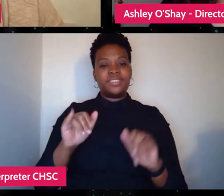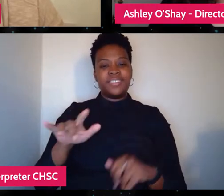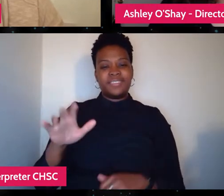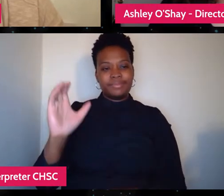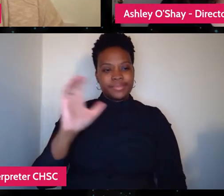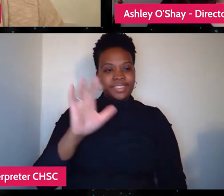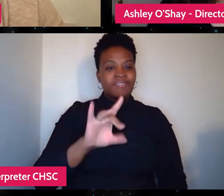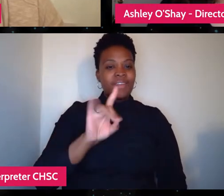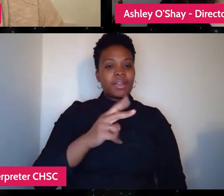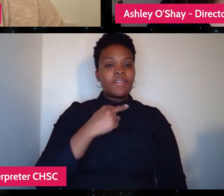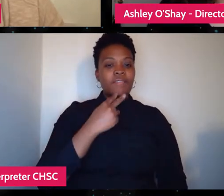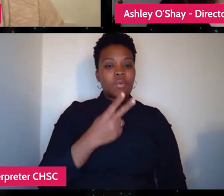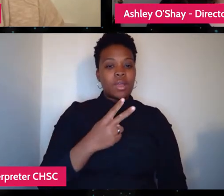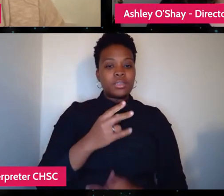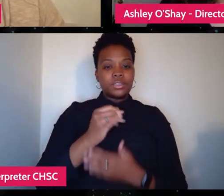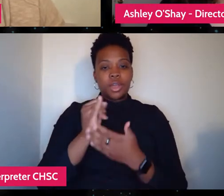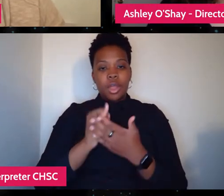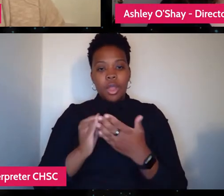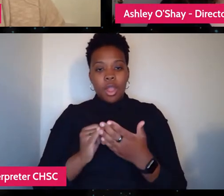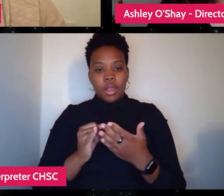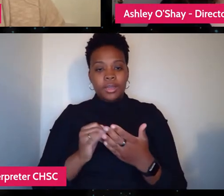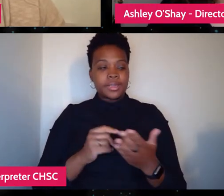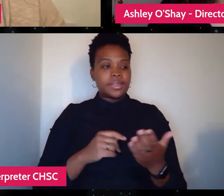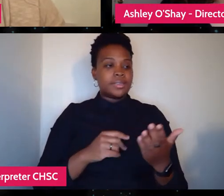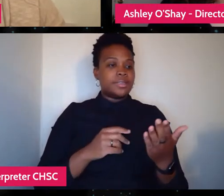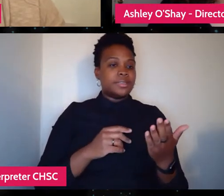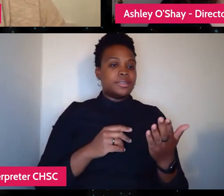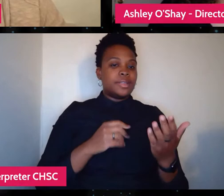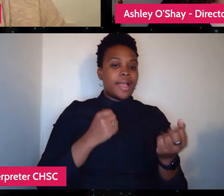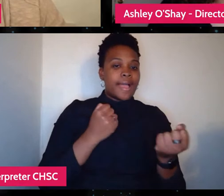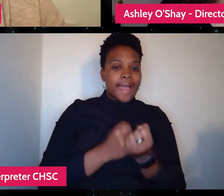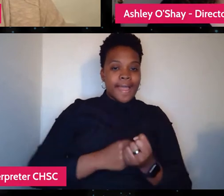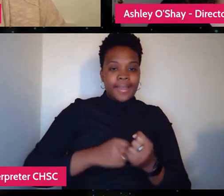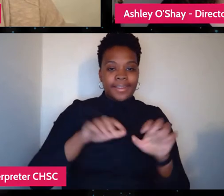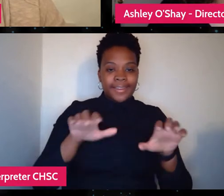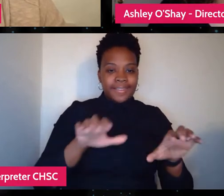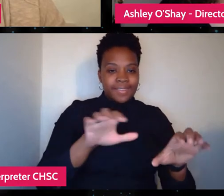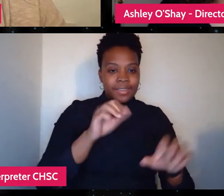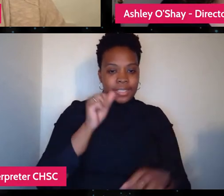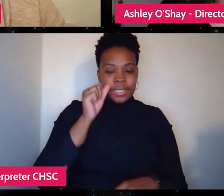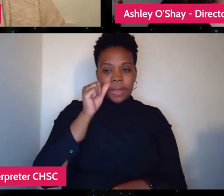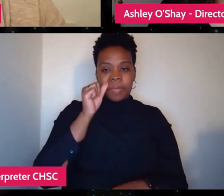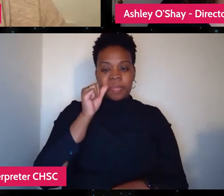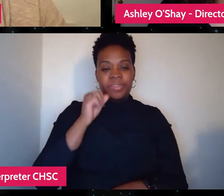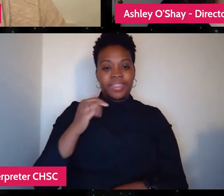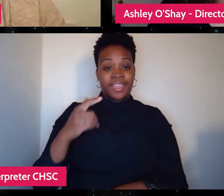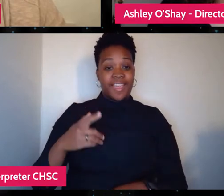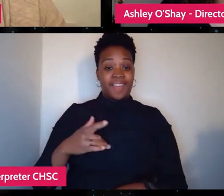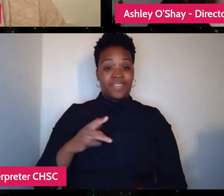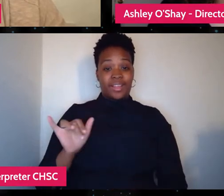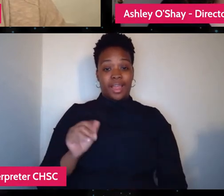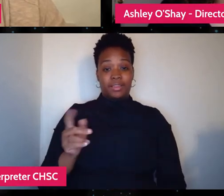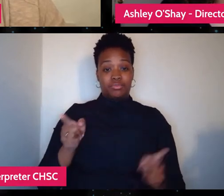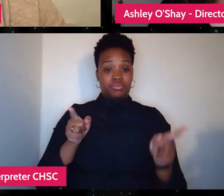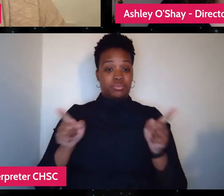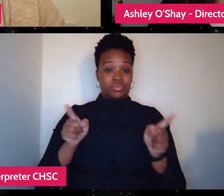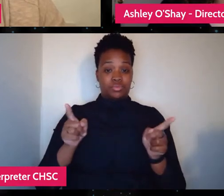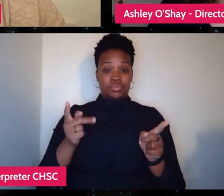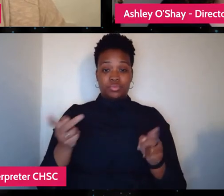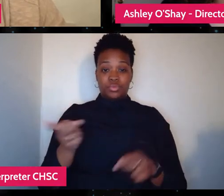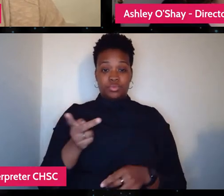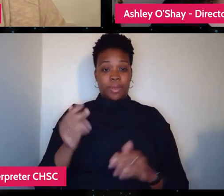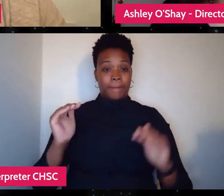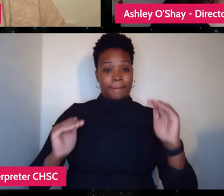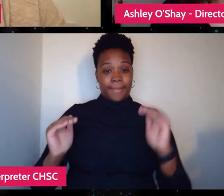artist activist. And so they kind of, I just felt like they balanced each other really well. And, you